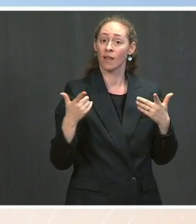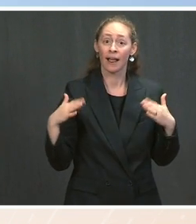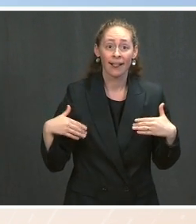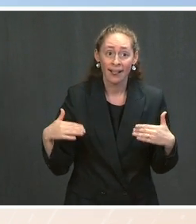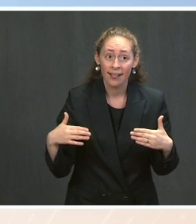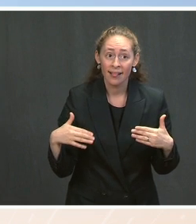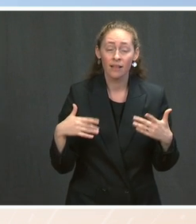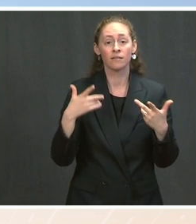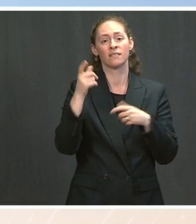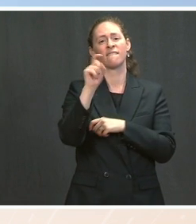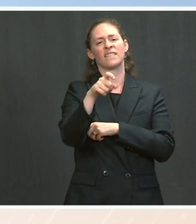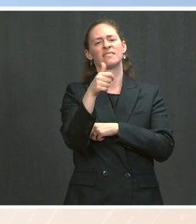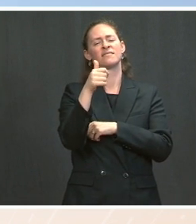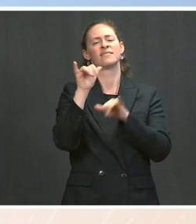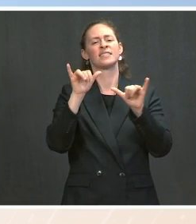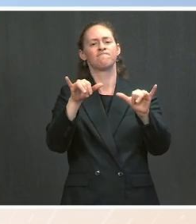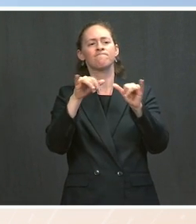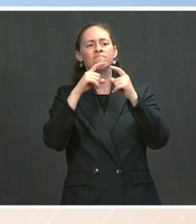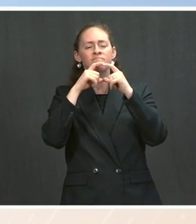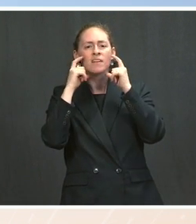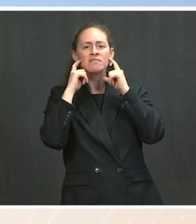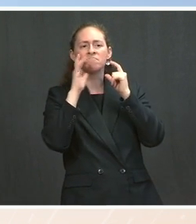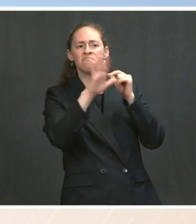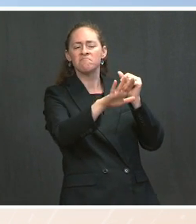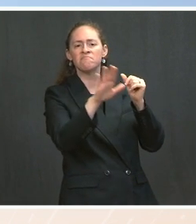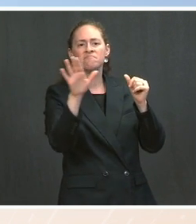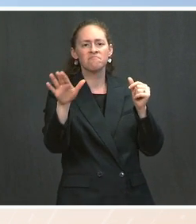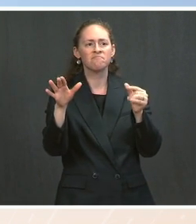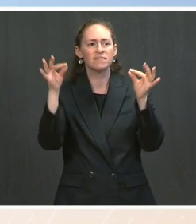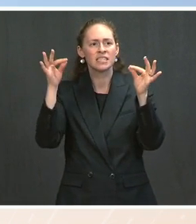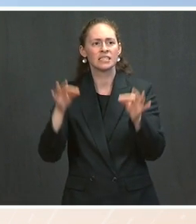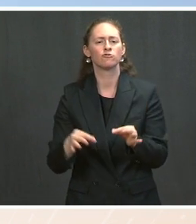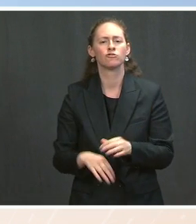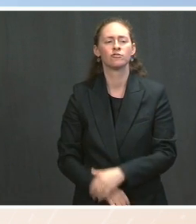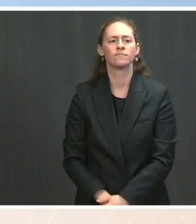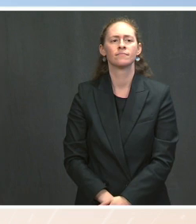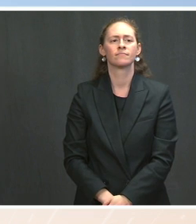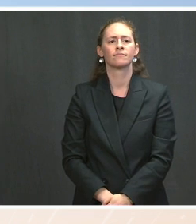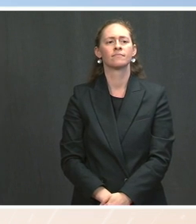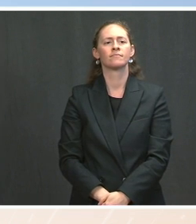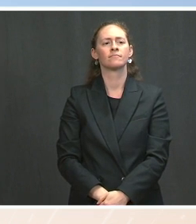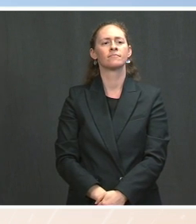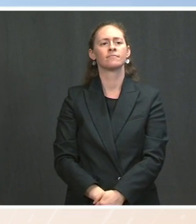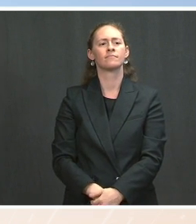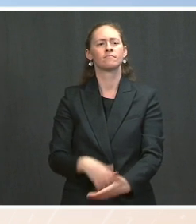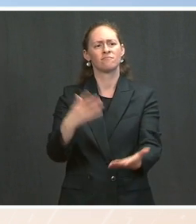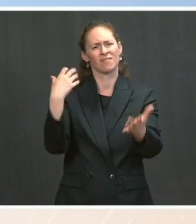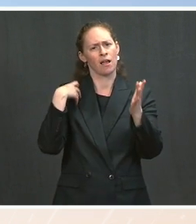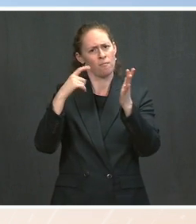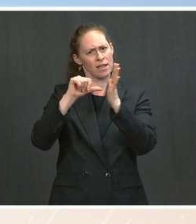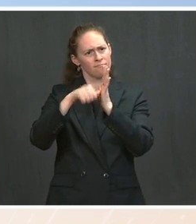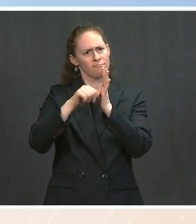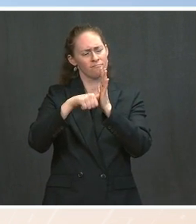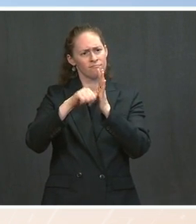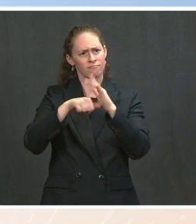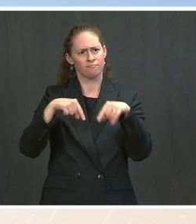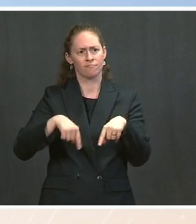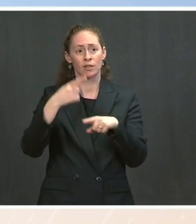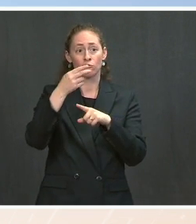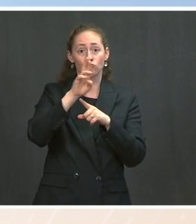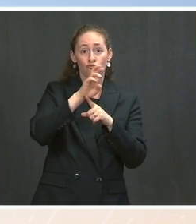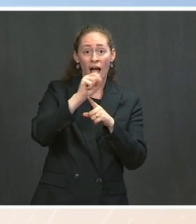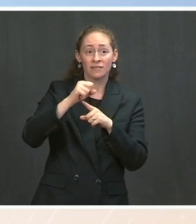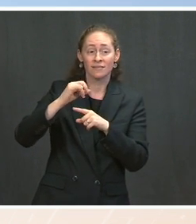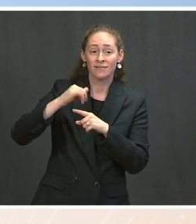vaccinated. So the steps we're taking here, so that means every individual in the White House, members of the press corps, can do exactly